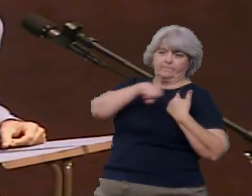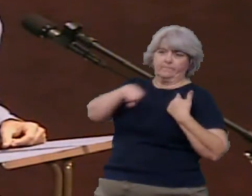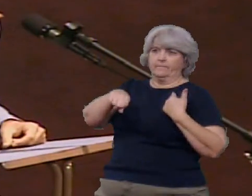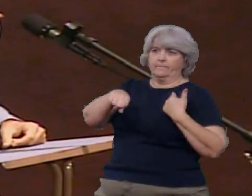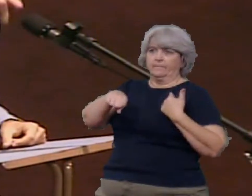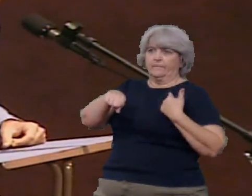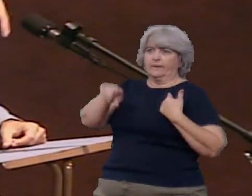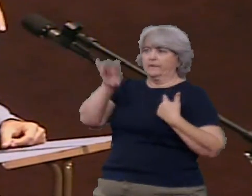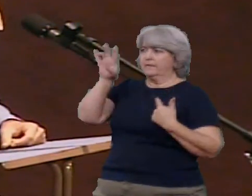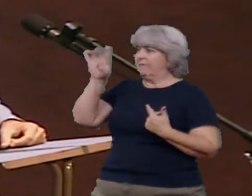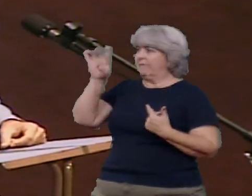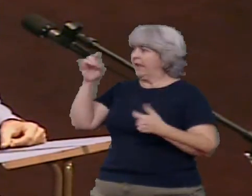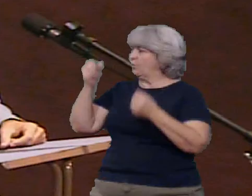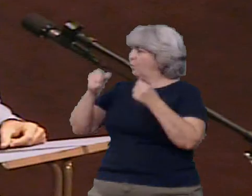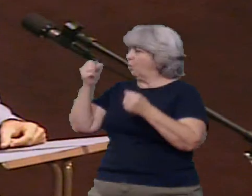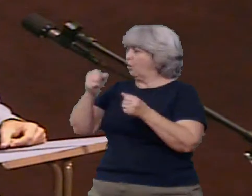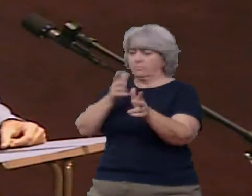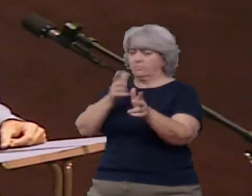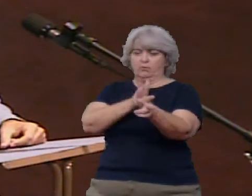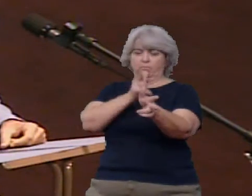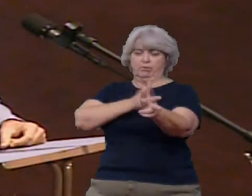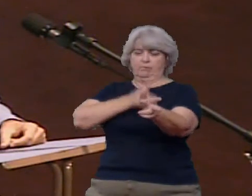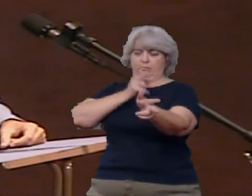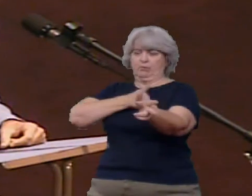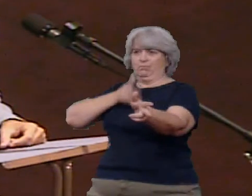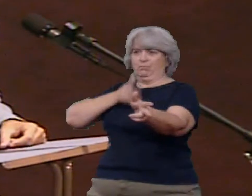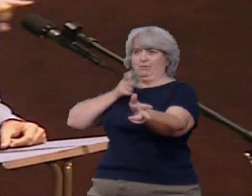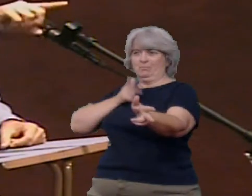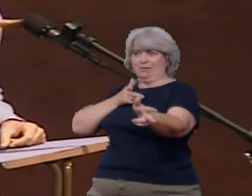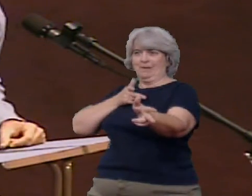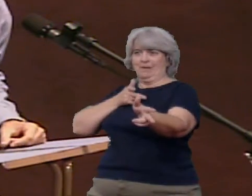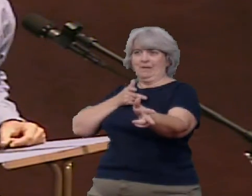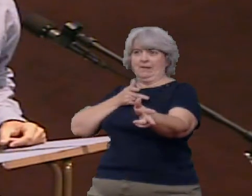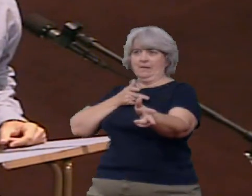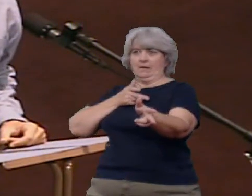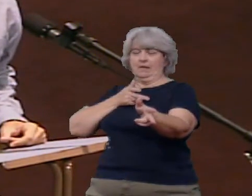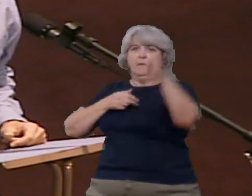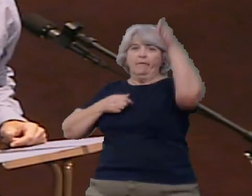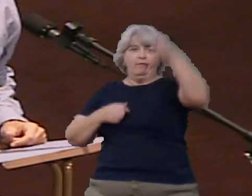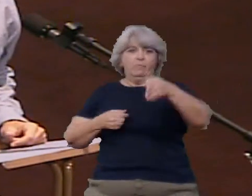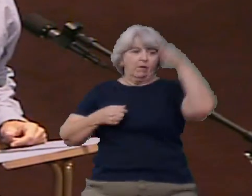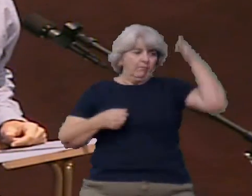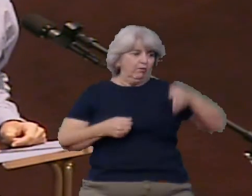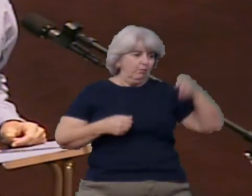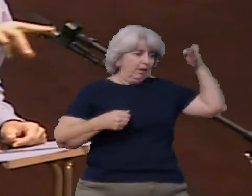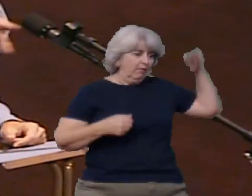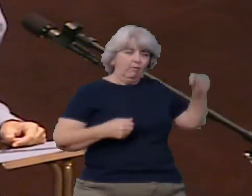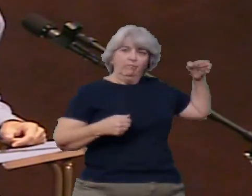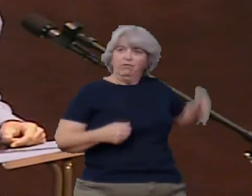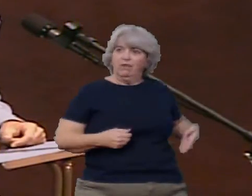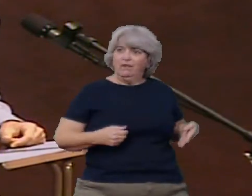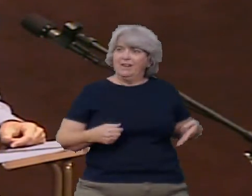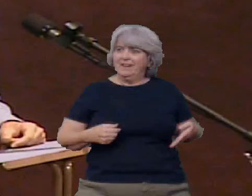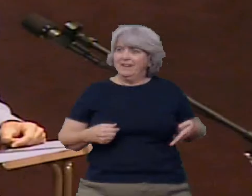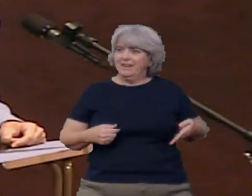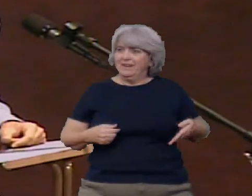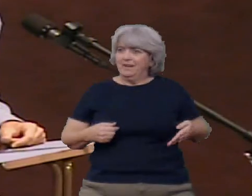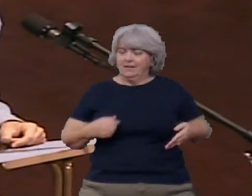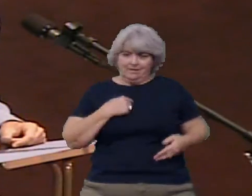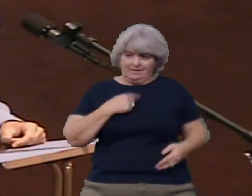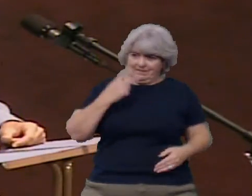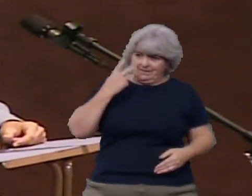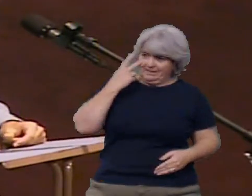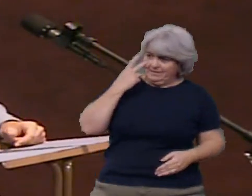7-8 cars in that same left turning lane where I once was. They've all got their windows down. As a matter of fact, about 3